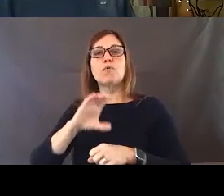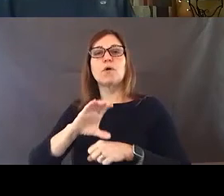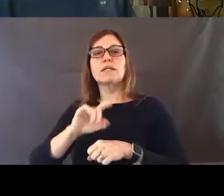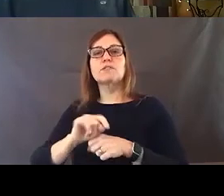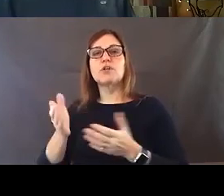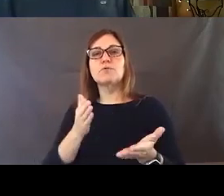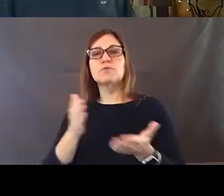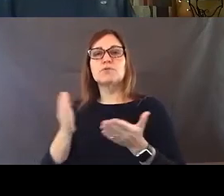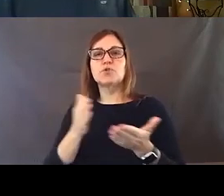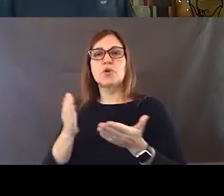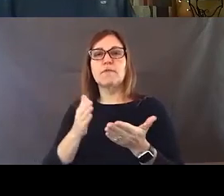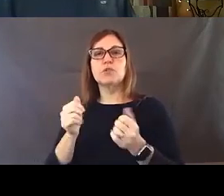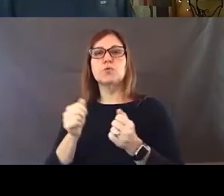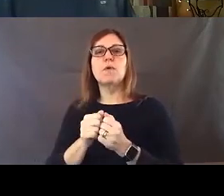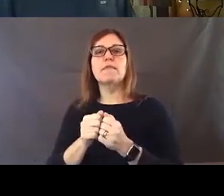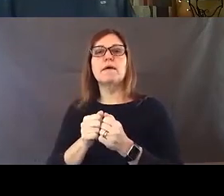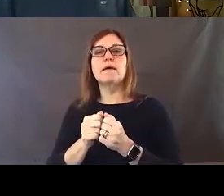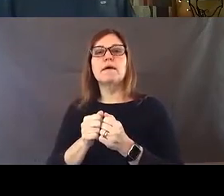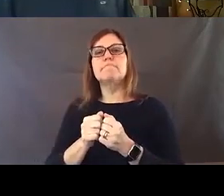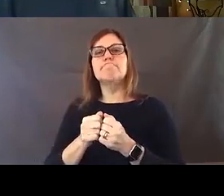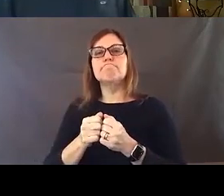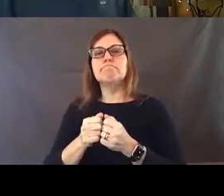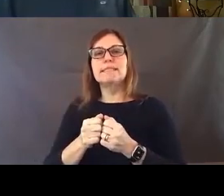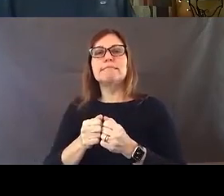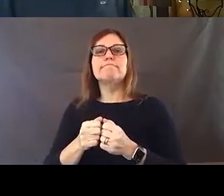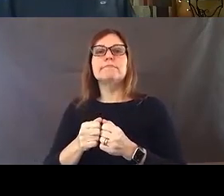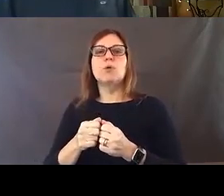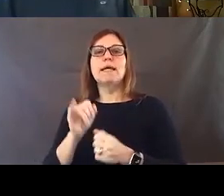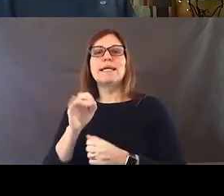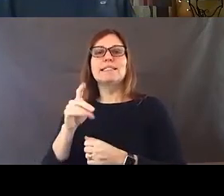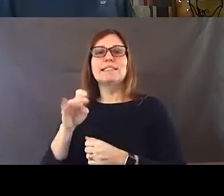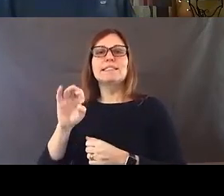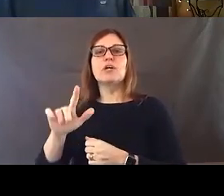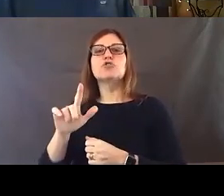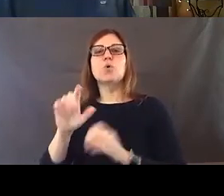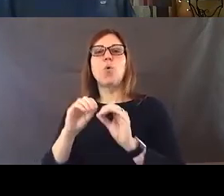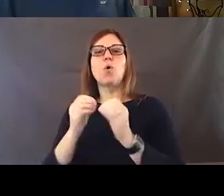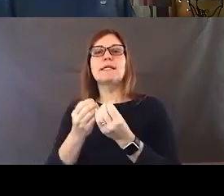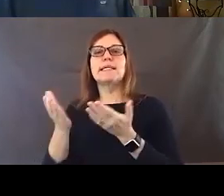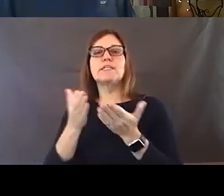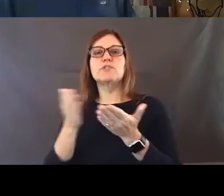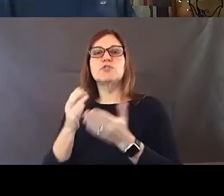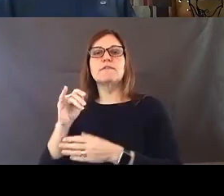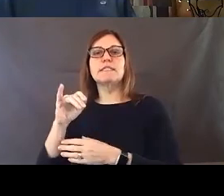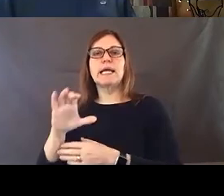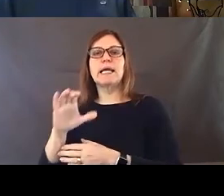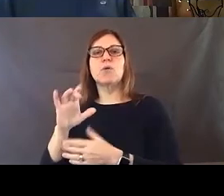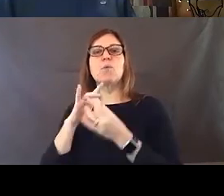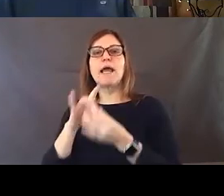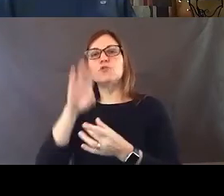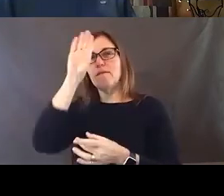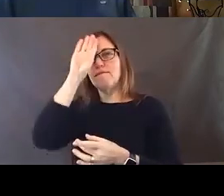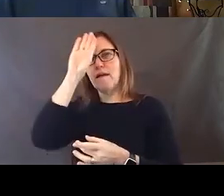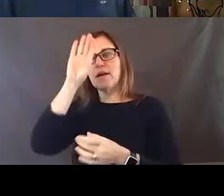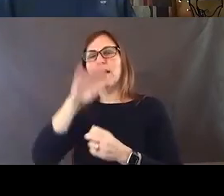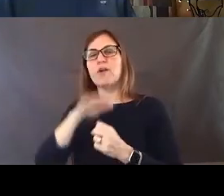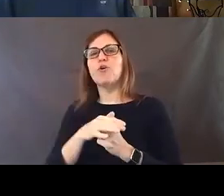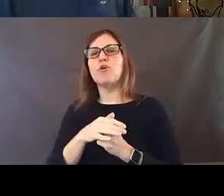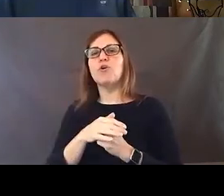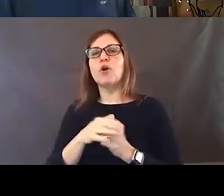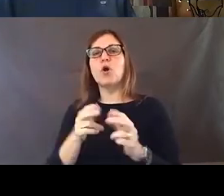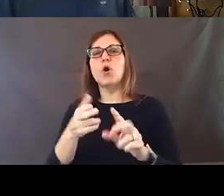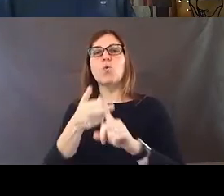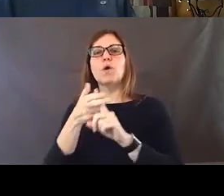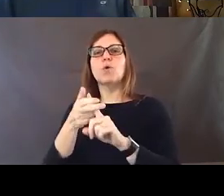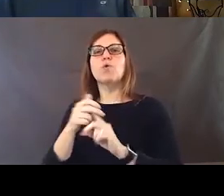with Industrial Organizational Solutions, Inc. for services related to the firefighter recruitment